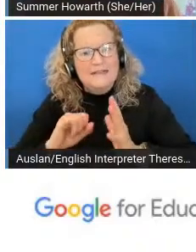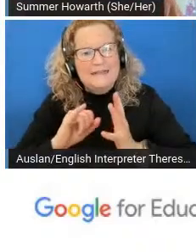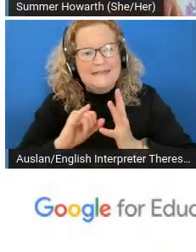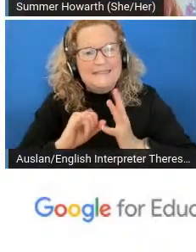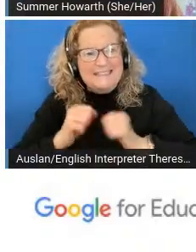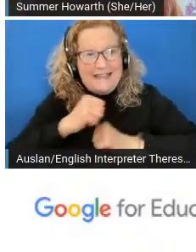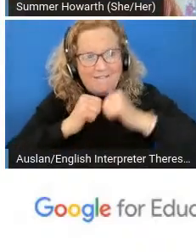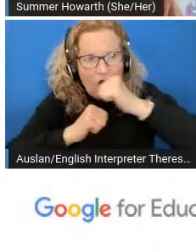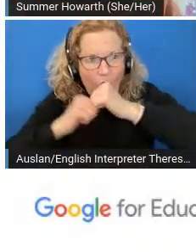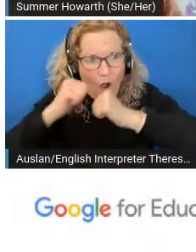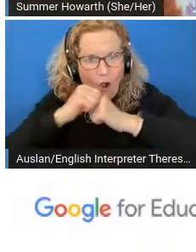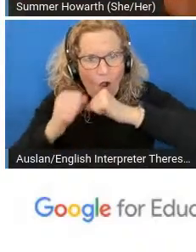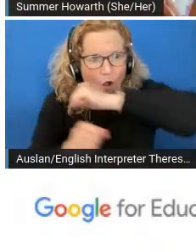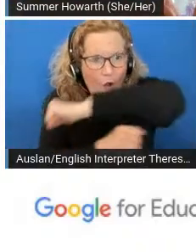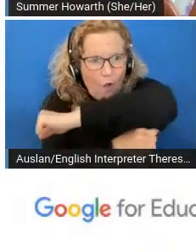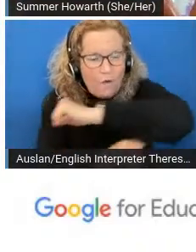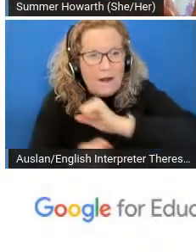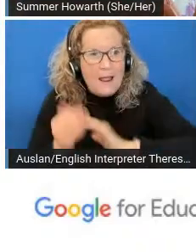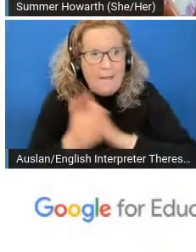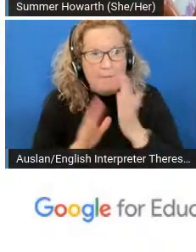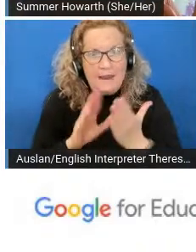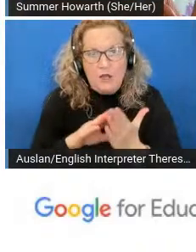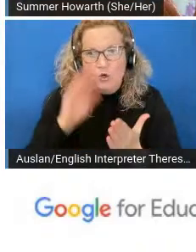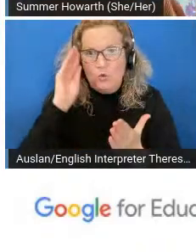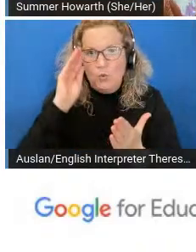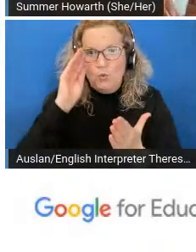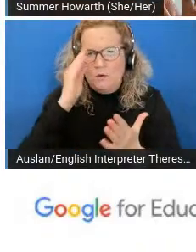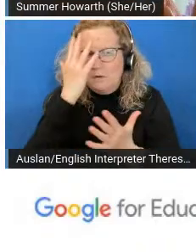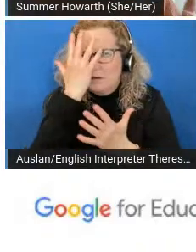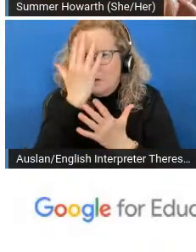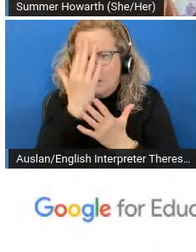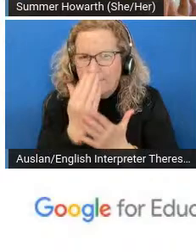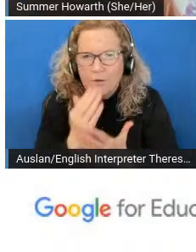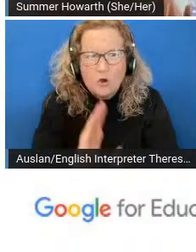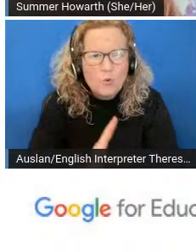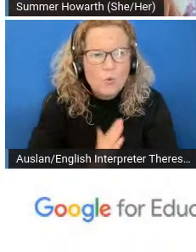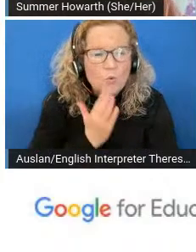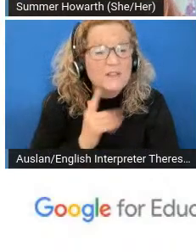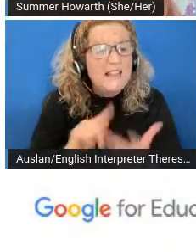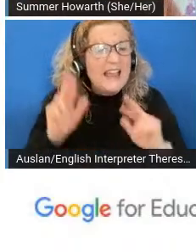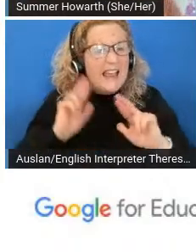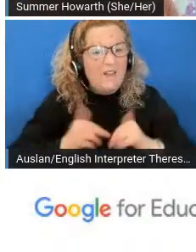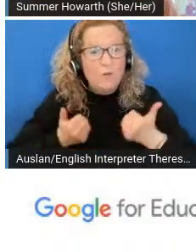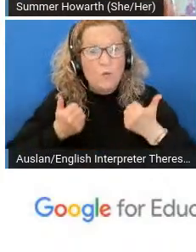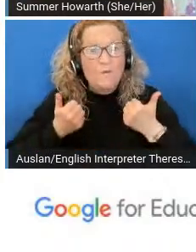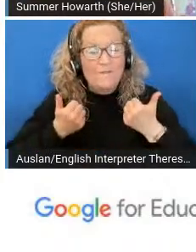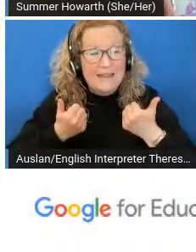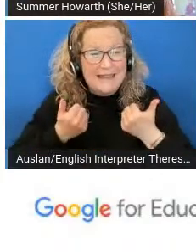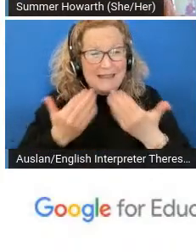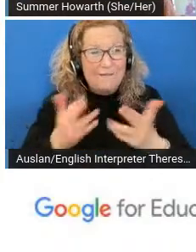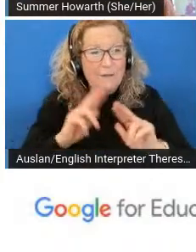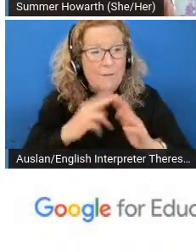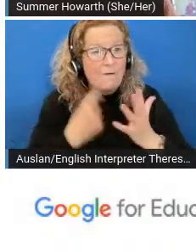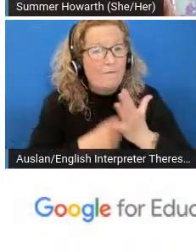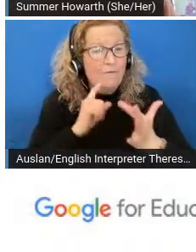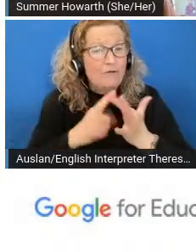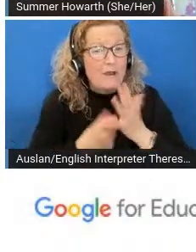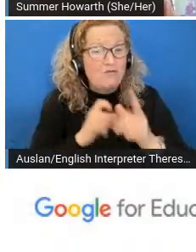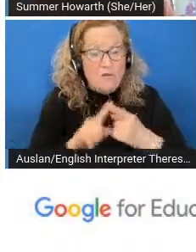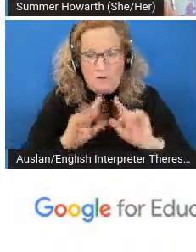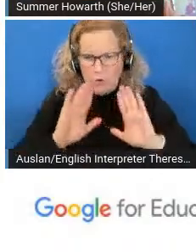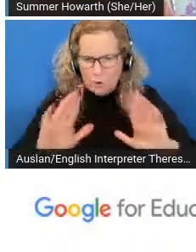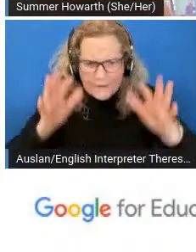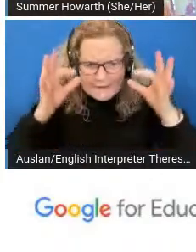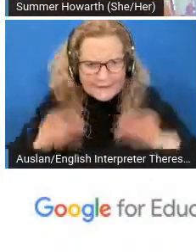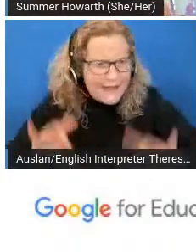that curiosity of students. If it was just free range, there probably wouldn't be so much curiosity or